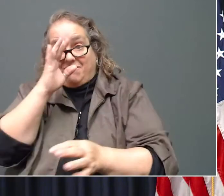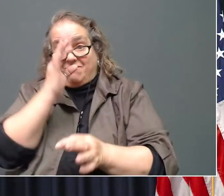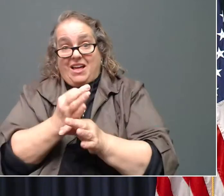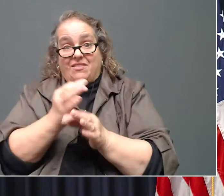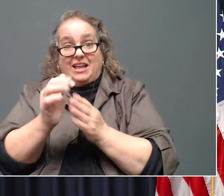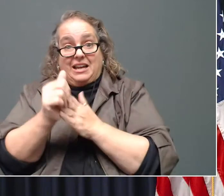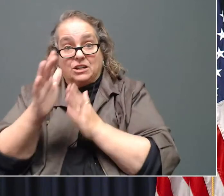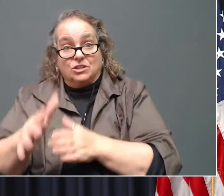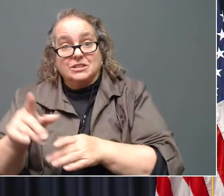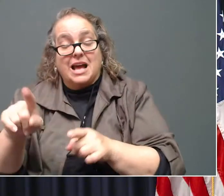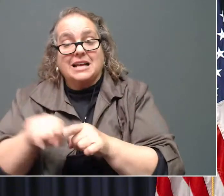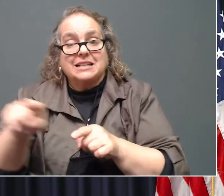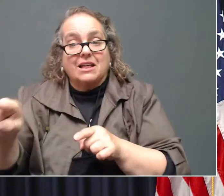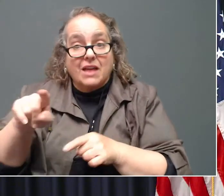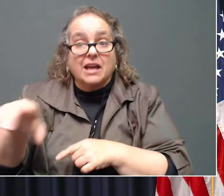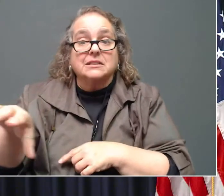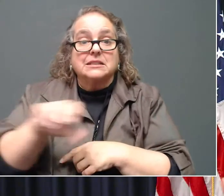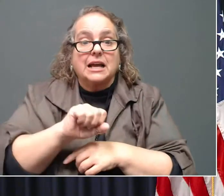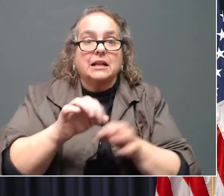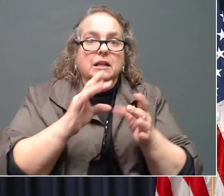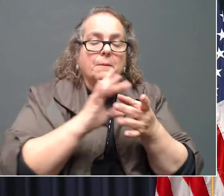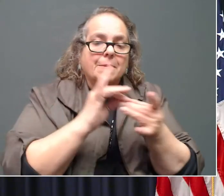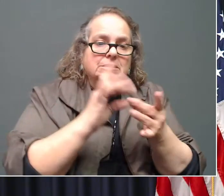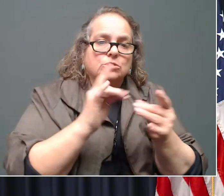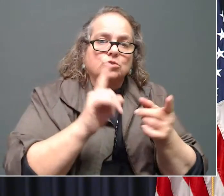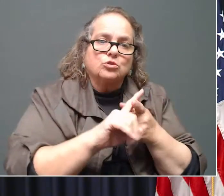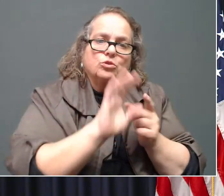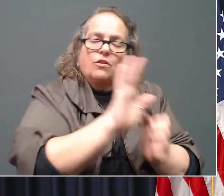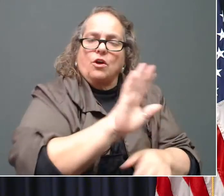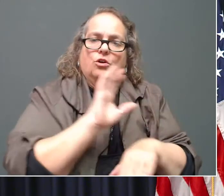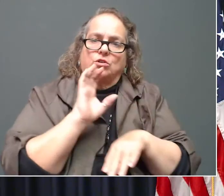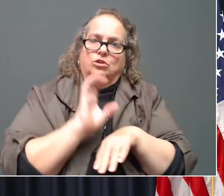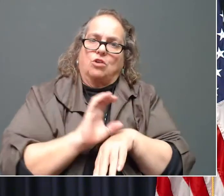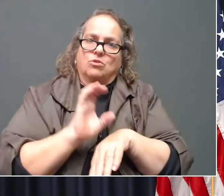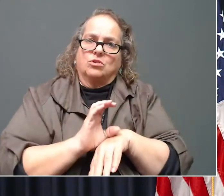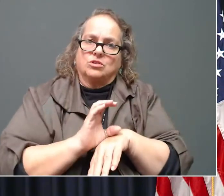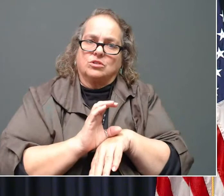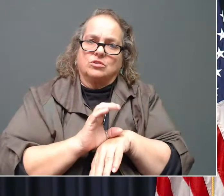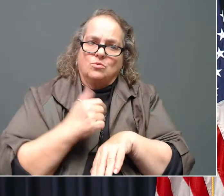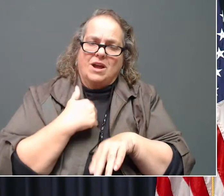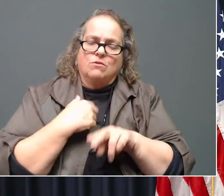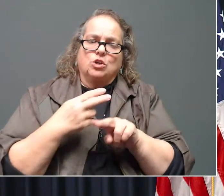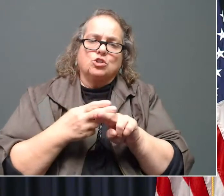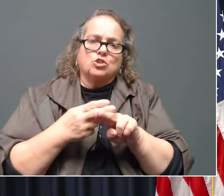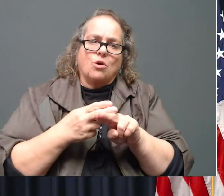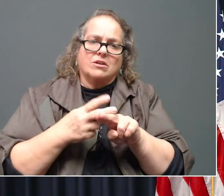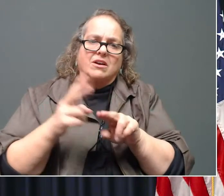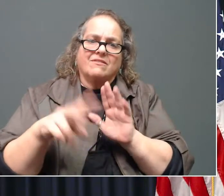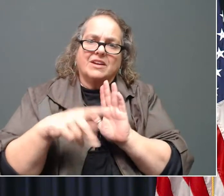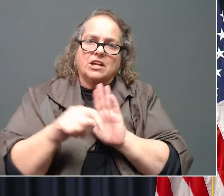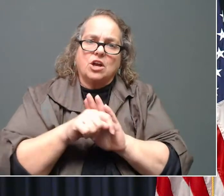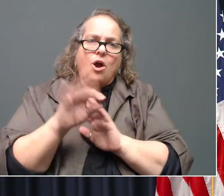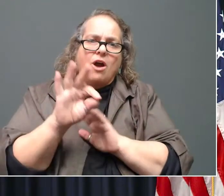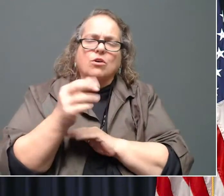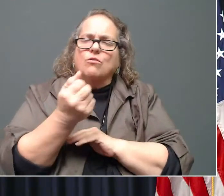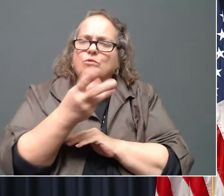the message to their congregations. I think we've got a short video for you of just a couple of these amazing leaders who are working so